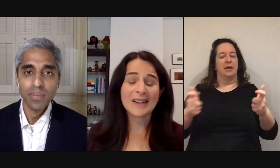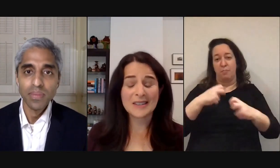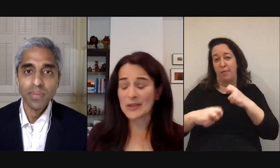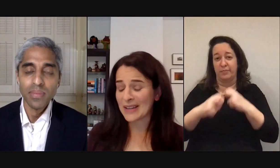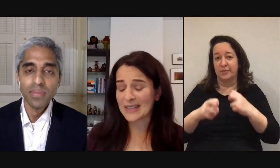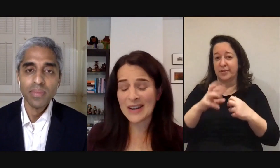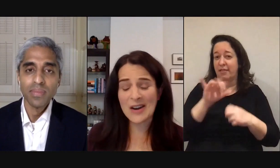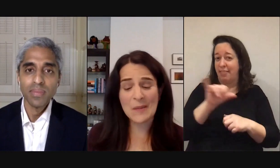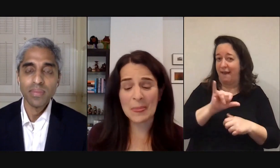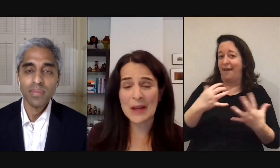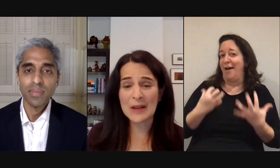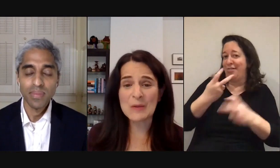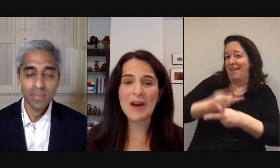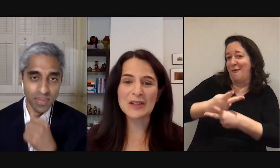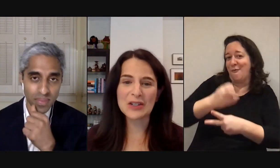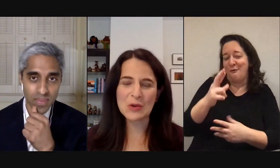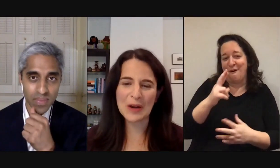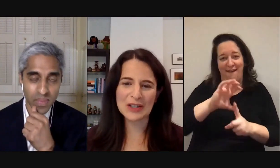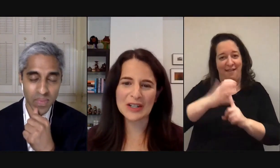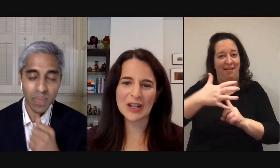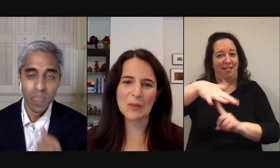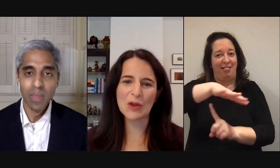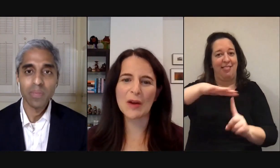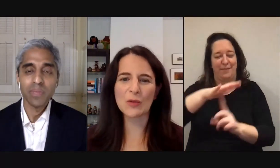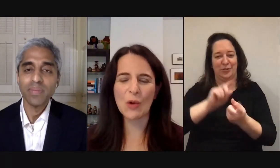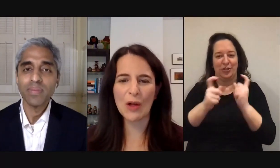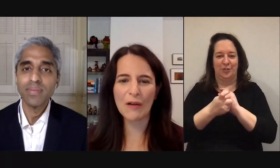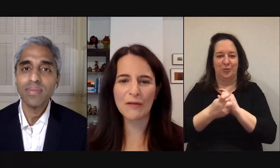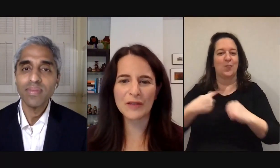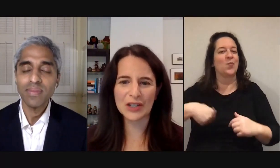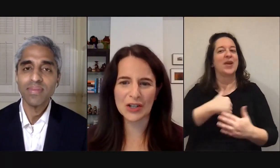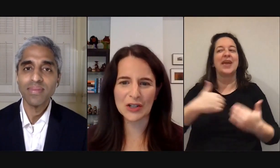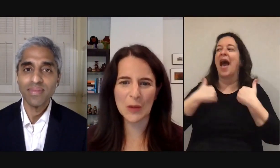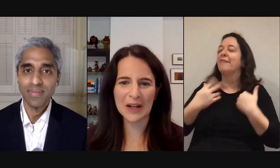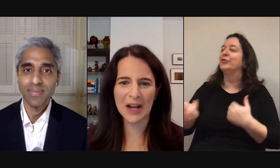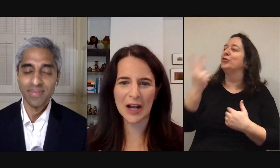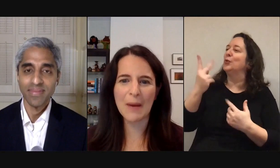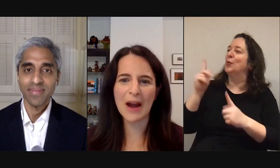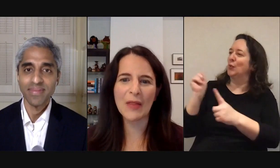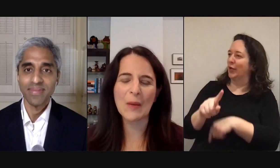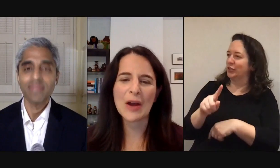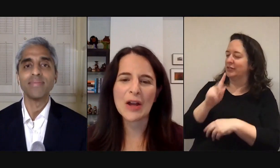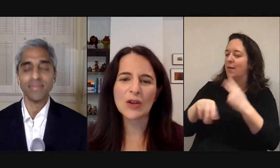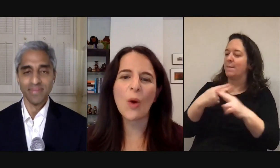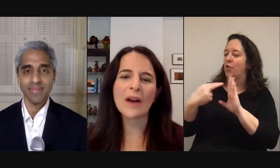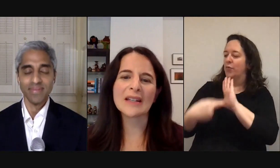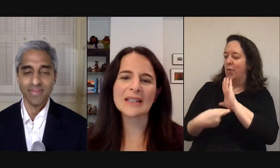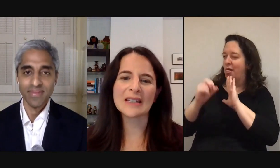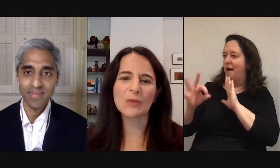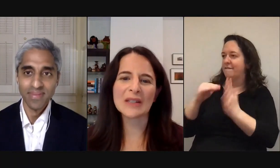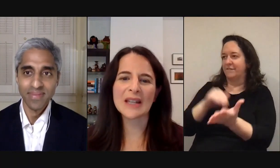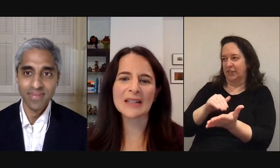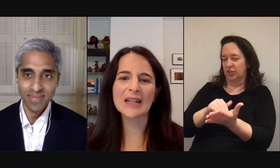that's great um we've got two questions that are both about the role of physicians so i'm going to kind of combine them you know